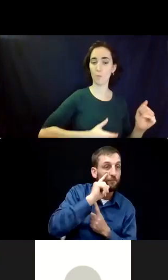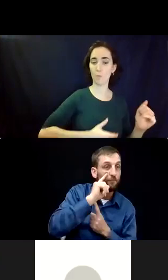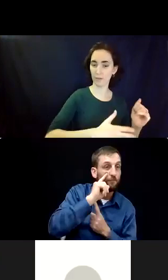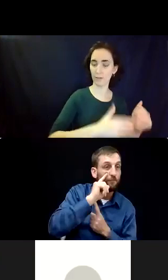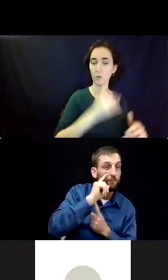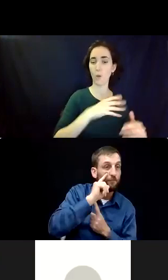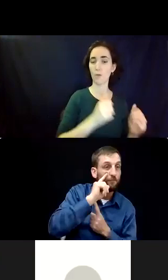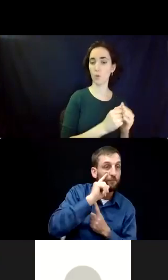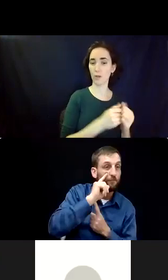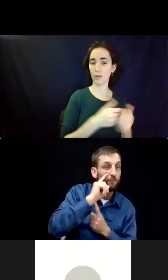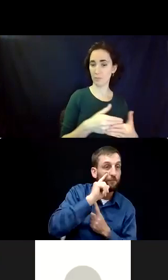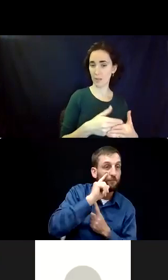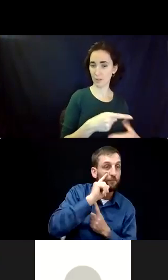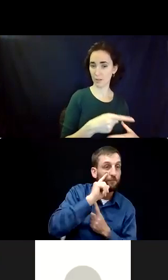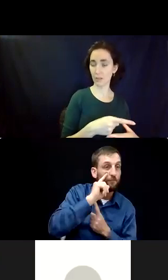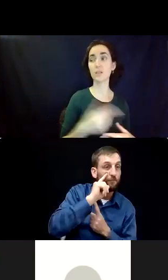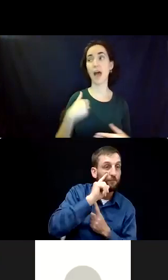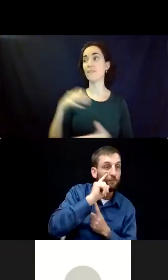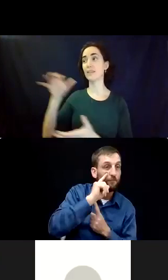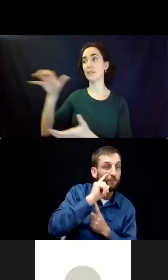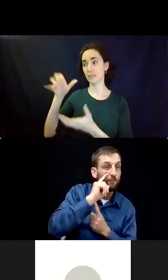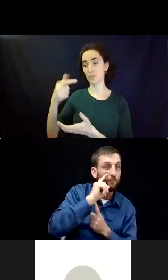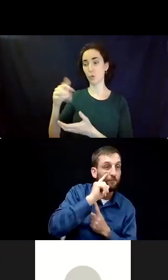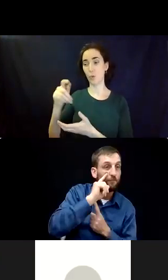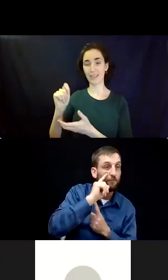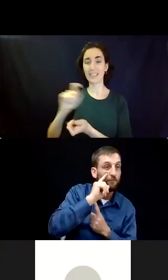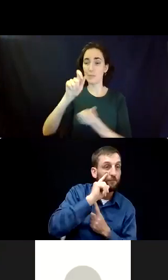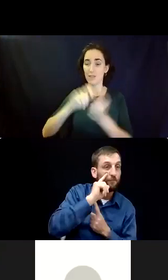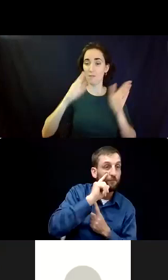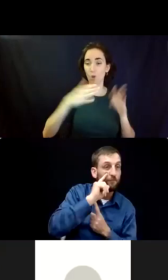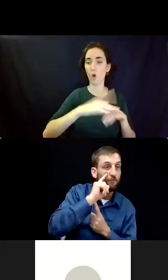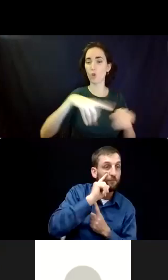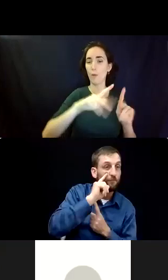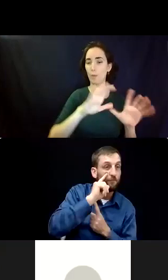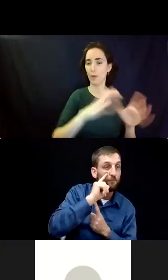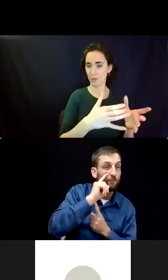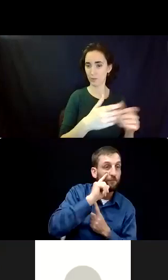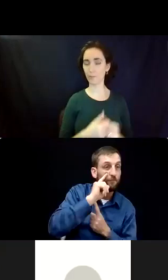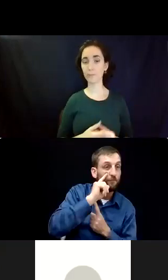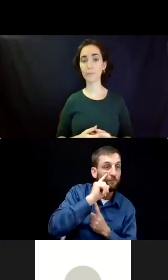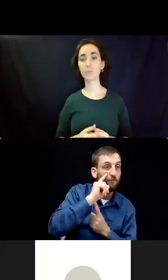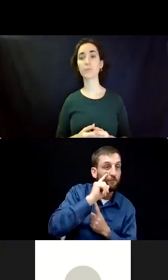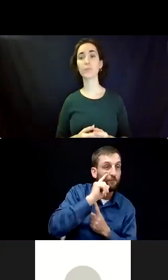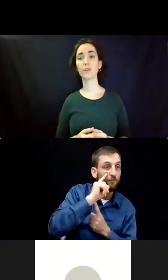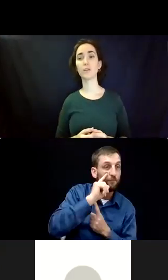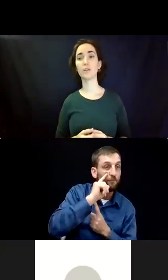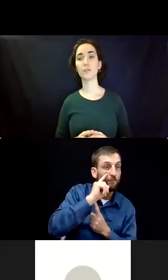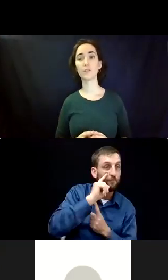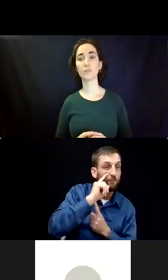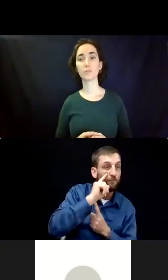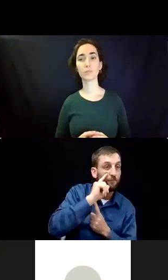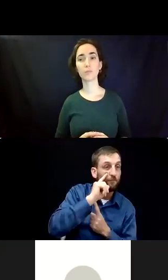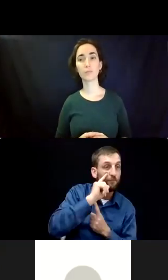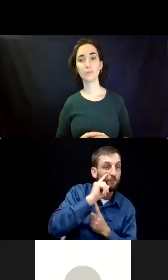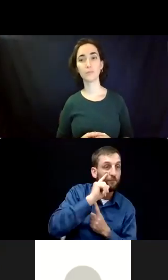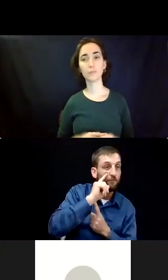pretty targeted grants to focus specifically on that population. We also work with and